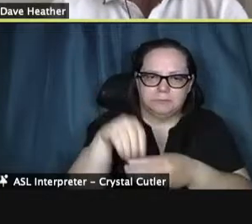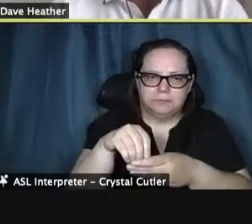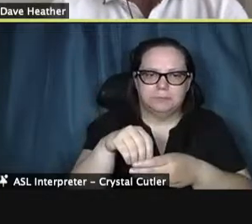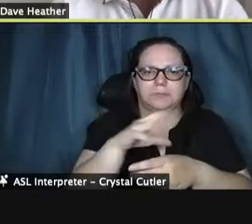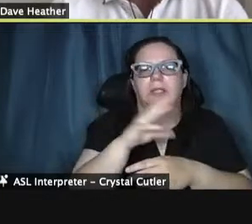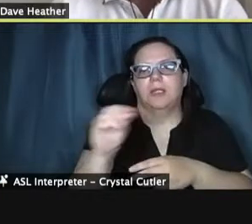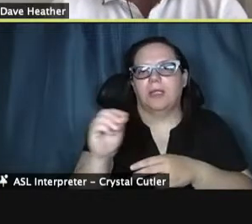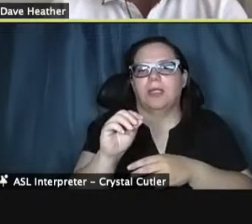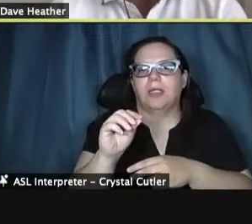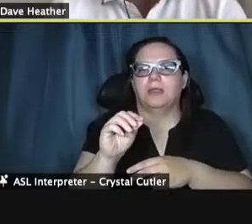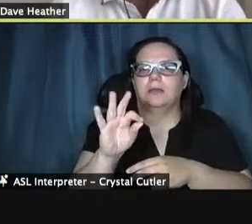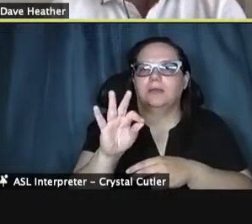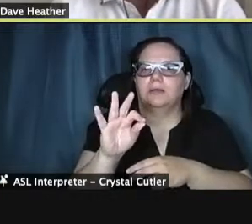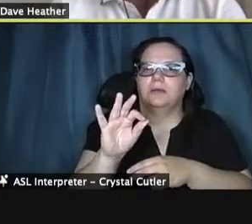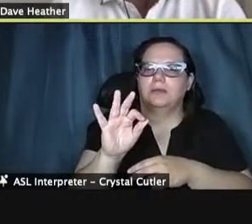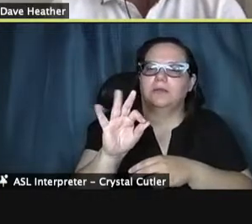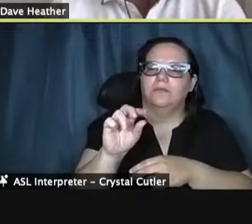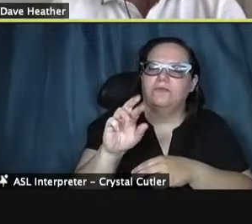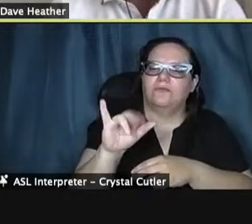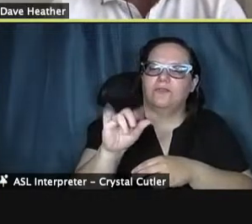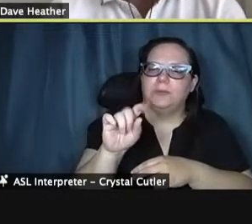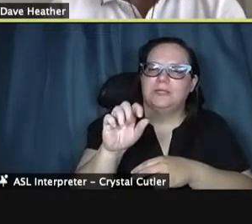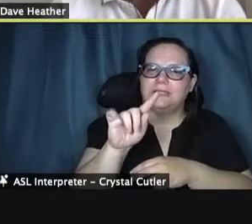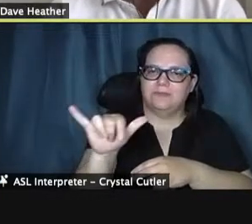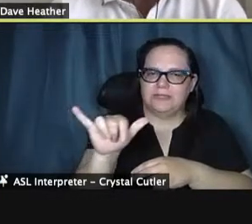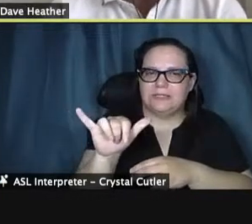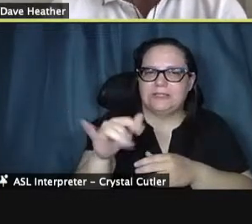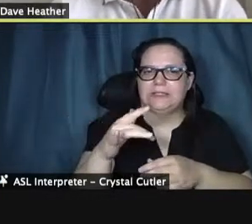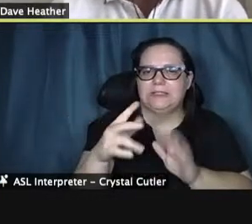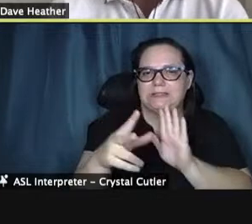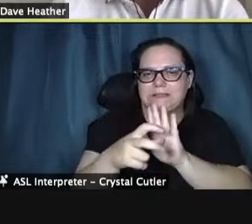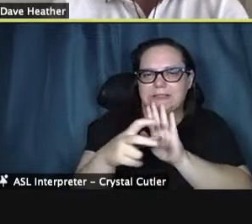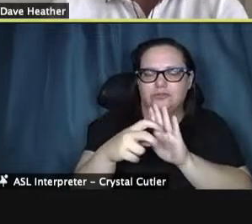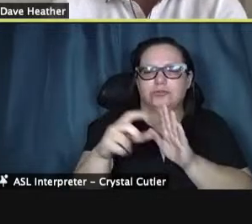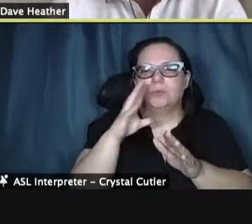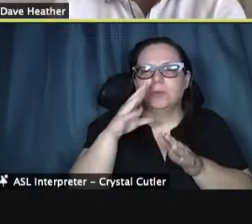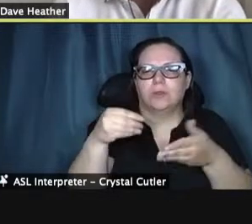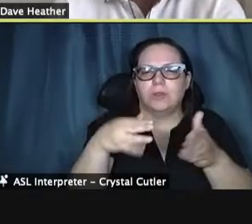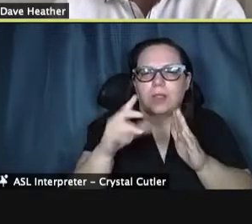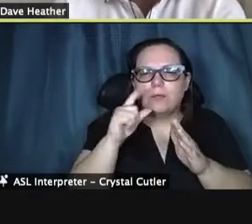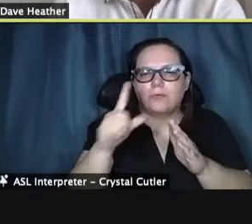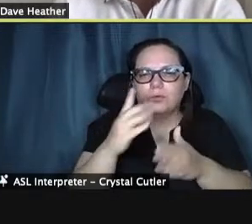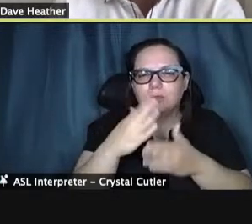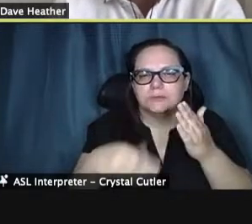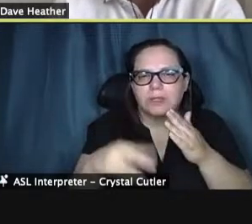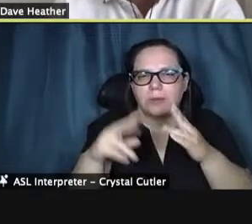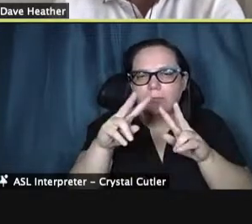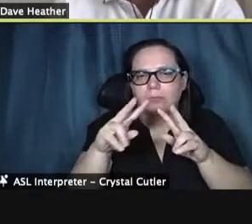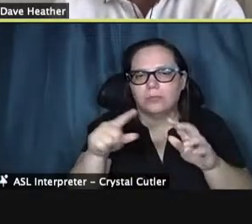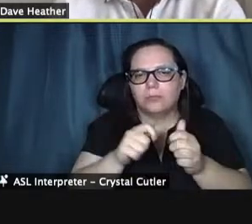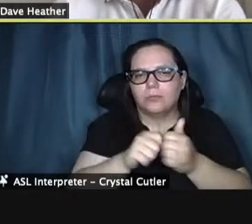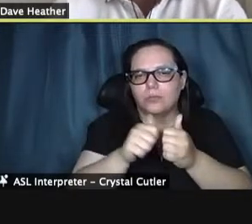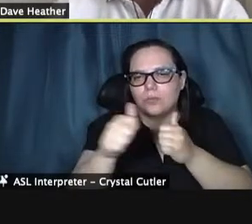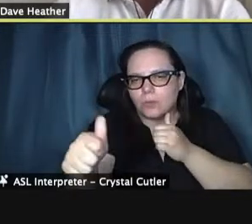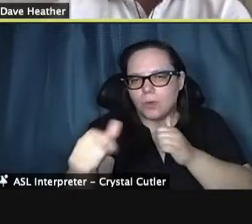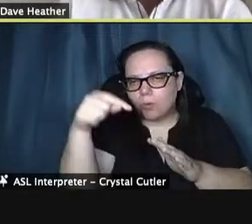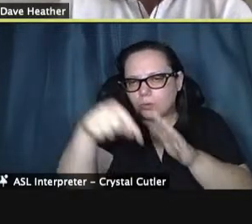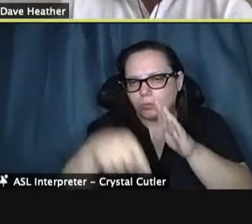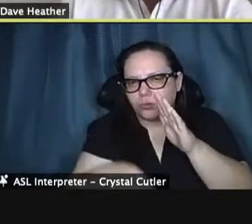permittivity sensor within the drill that will allow for remote detection of volatiles, and some temperature sensors within the drill as